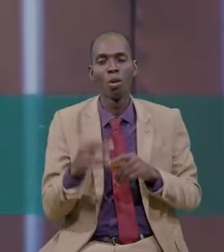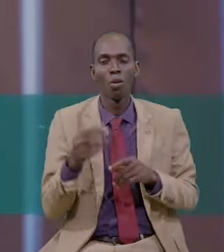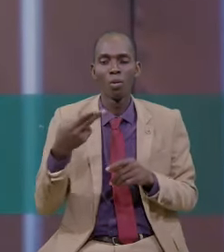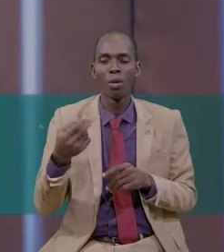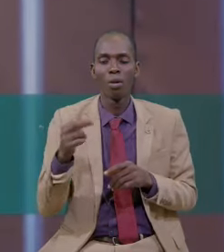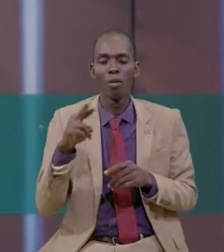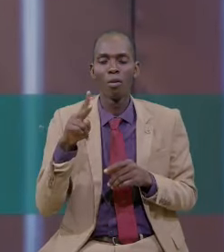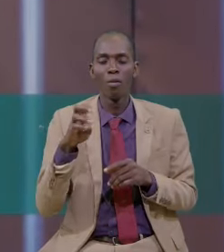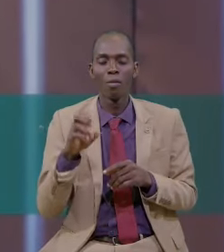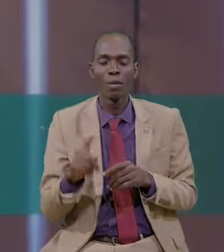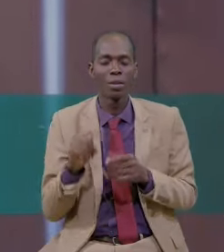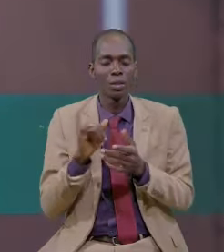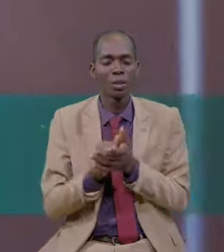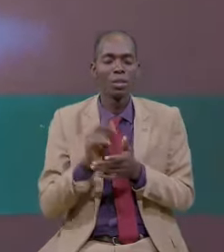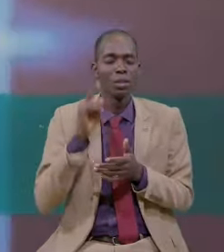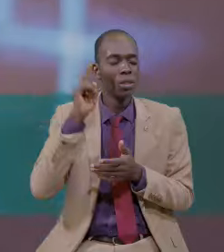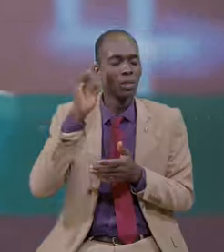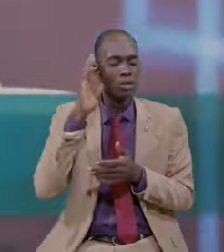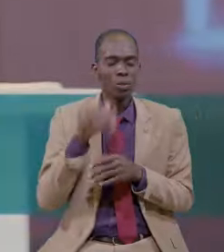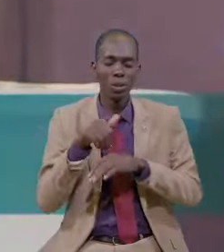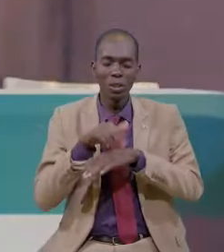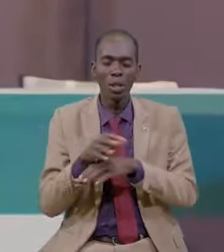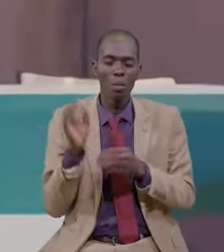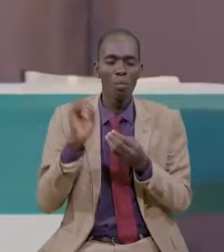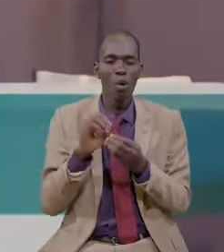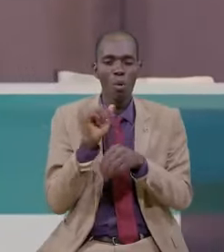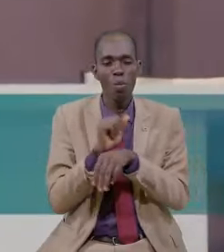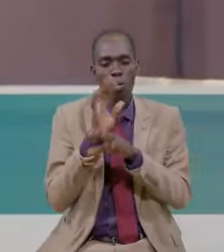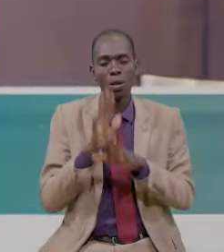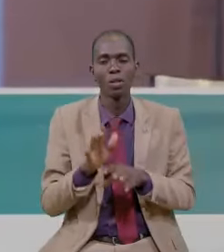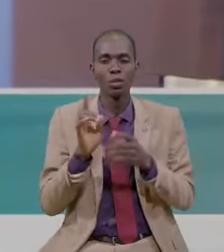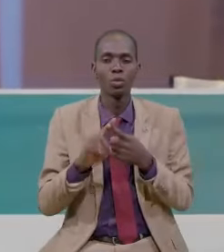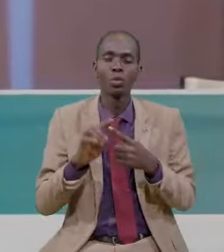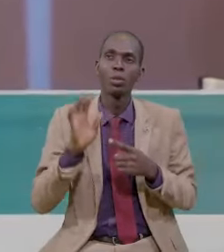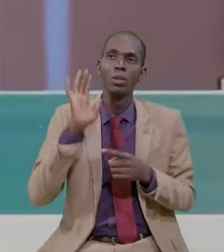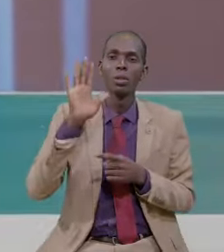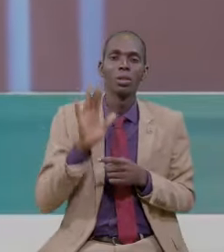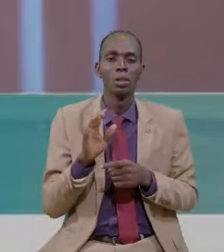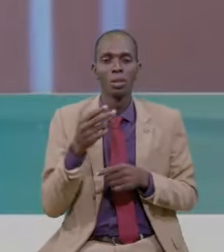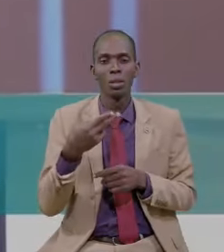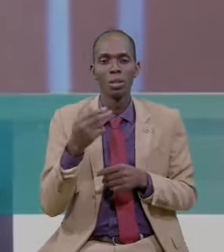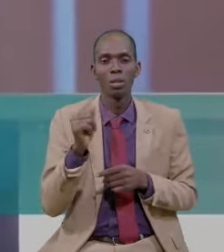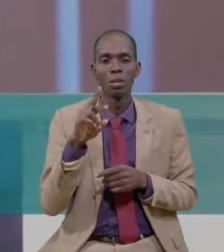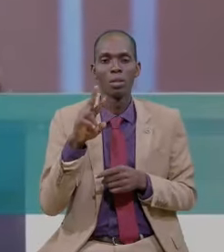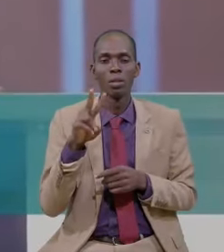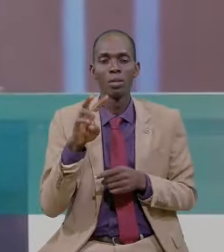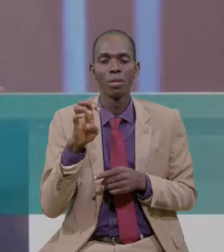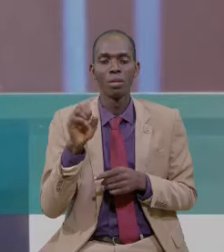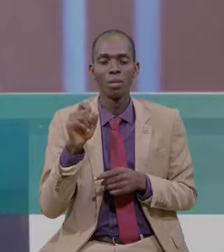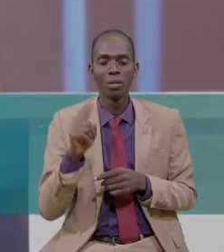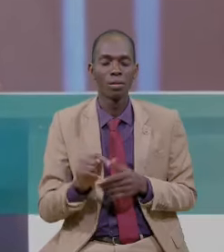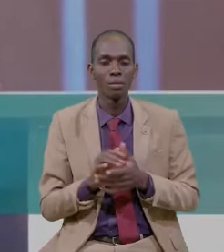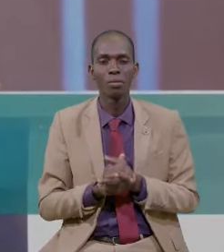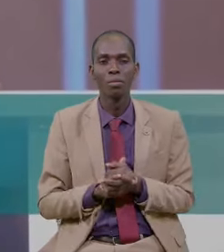forth laborers into his harvest. He has a harvest of people,